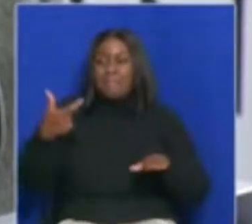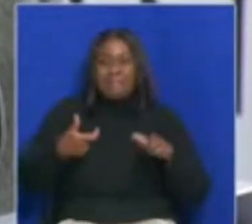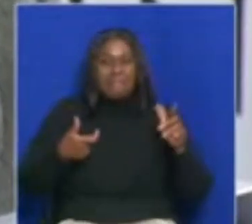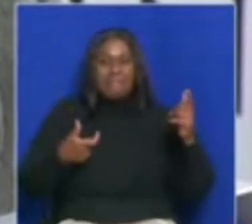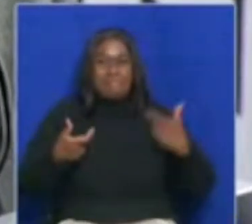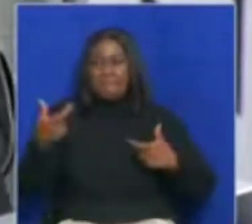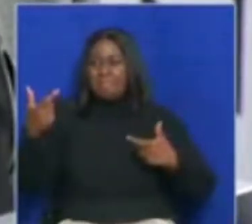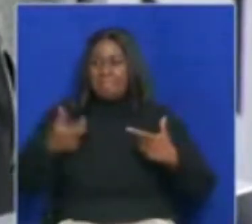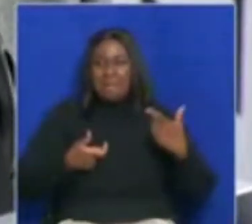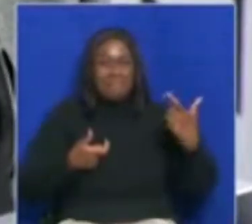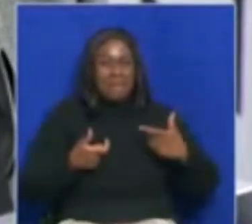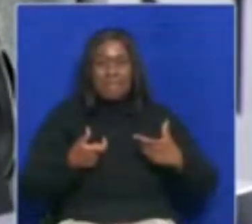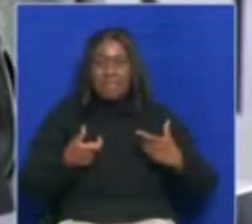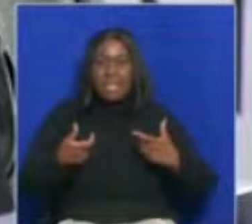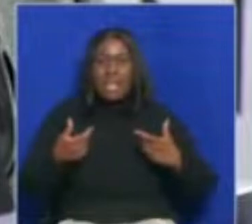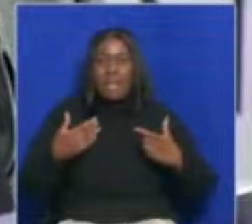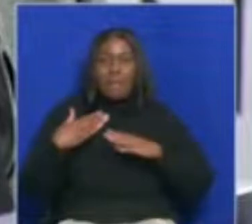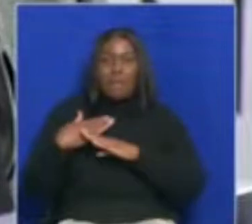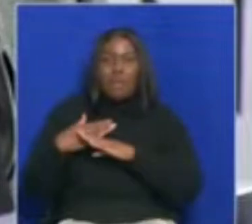someone to take out these 2